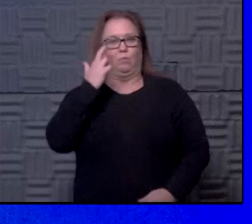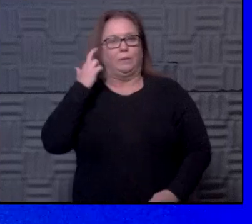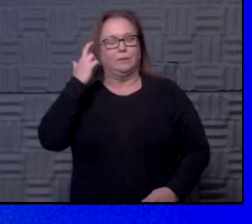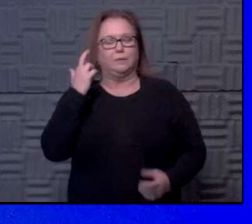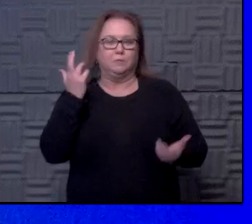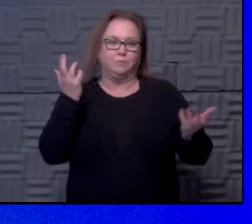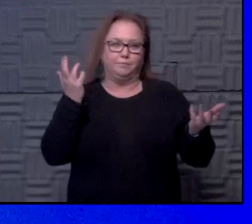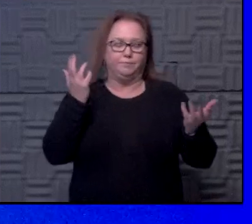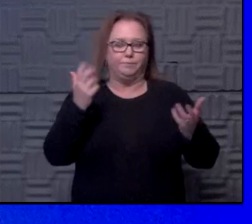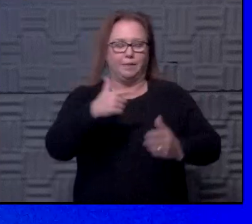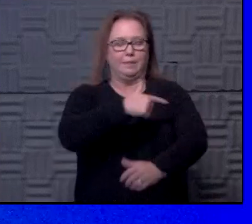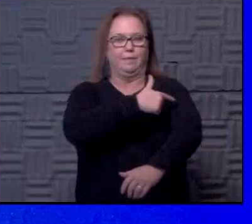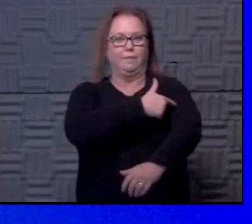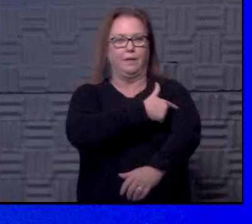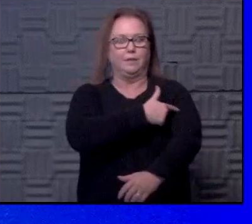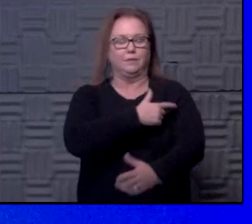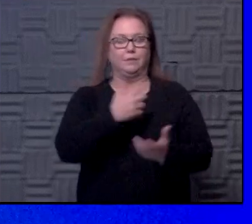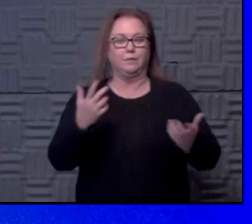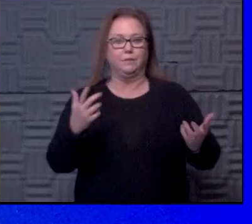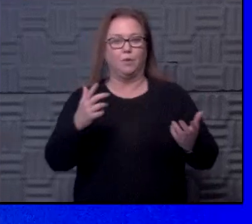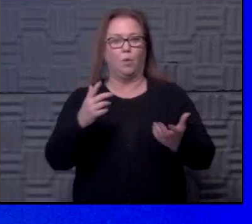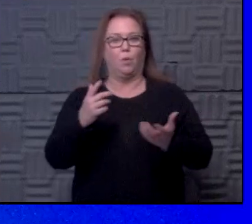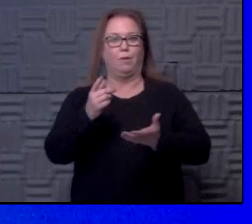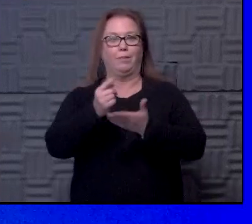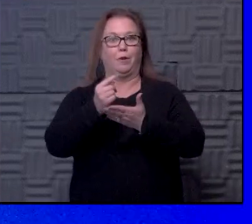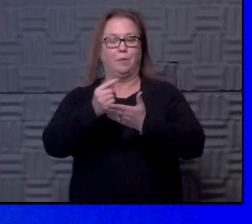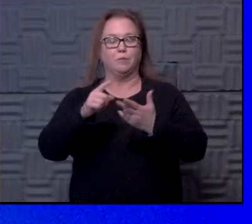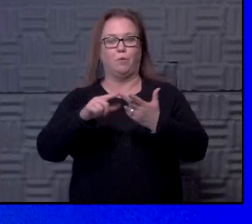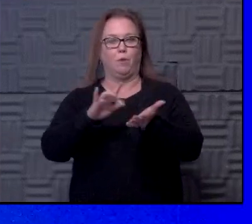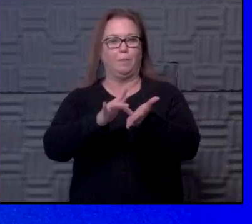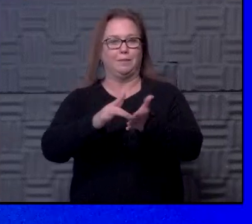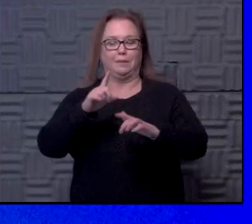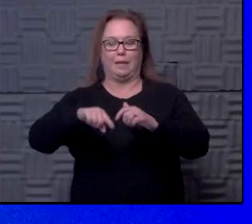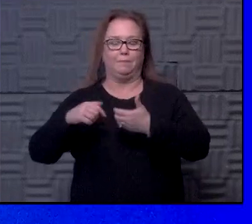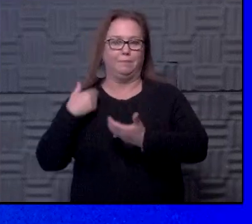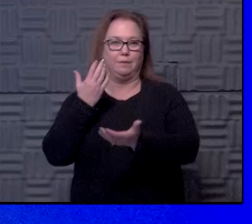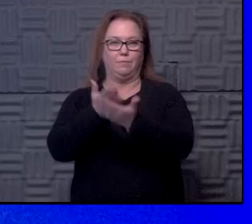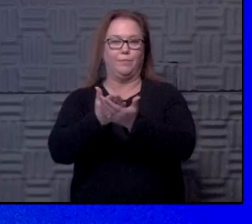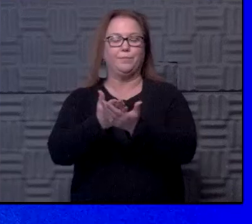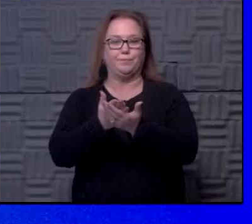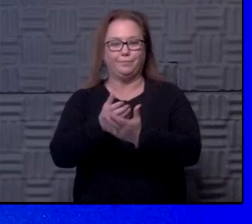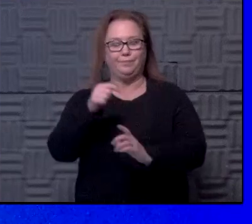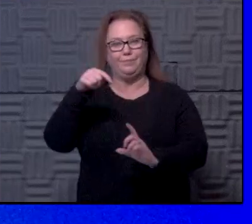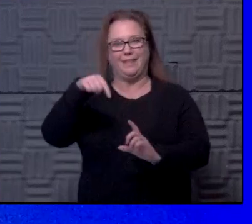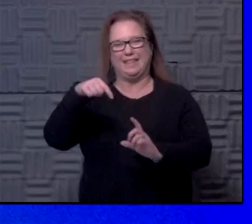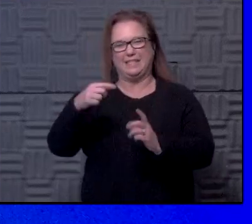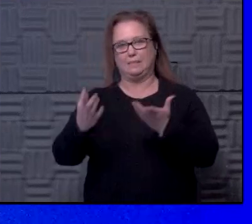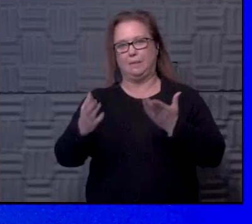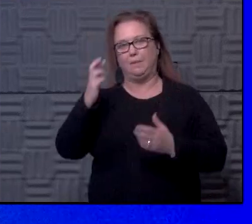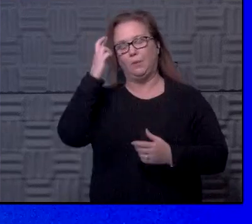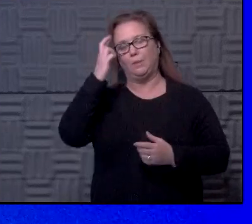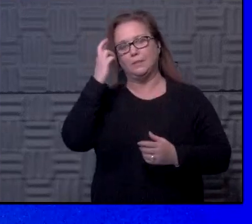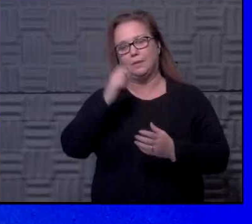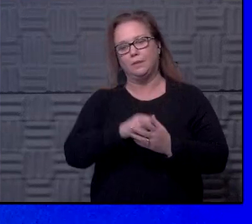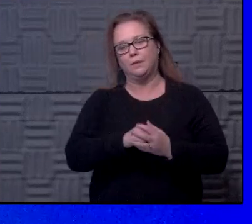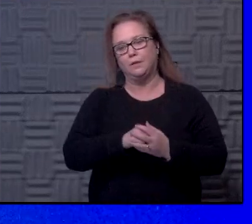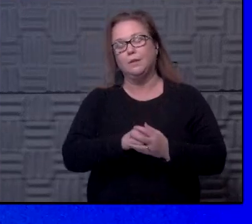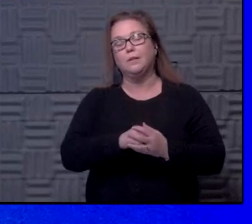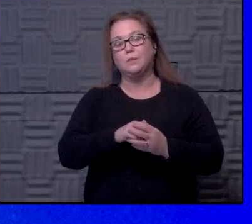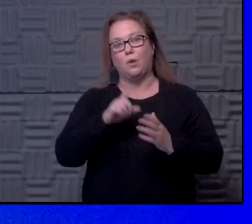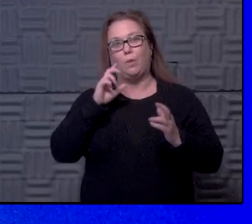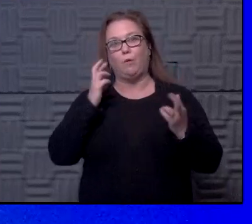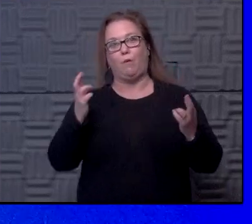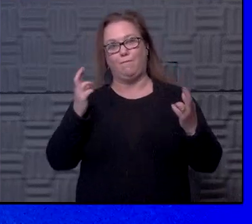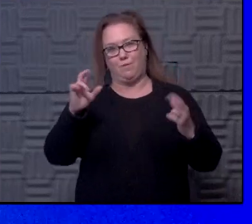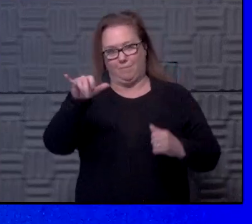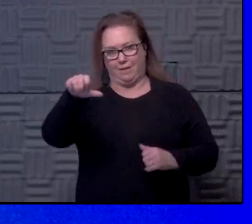that the vaccine or therapeutics or drugs cannot be delivered. This is maybe one of those things. So while we were optimistic, we